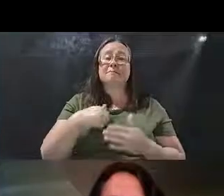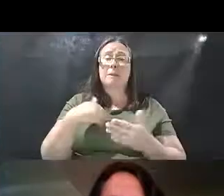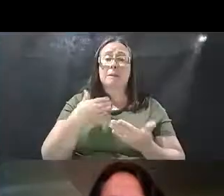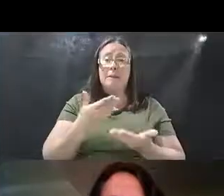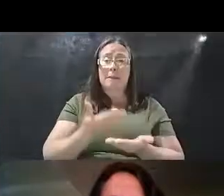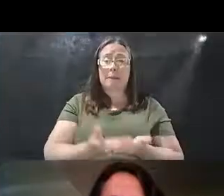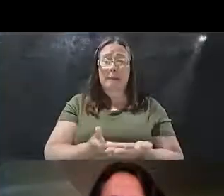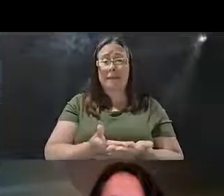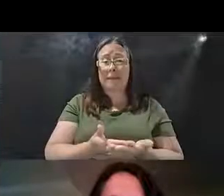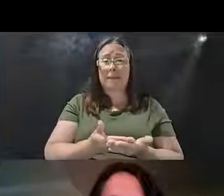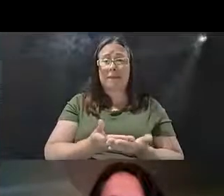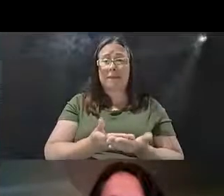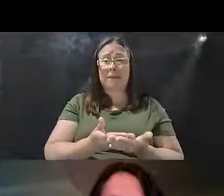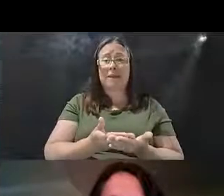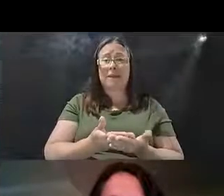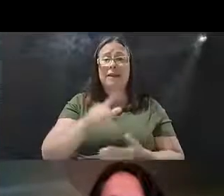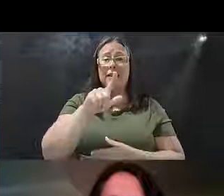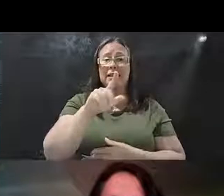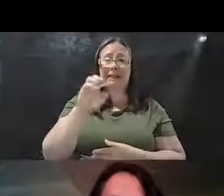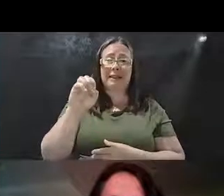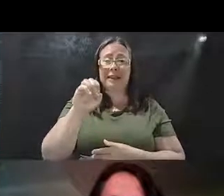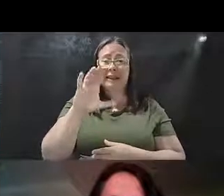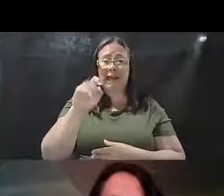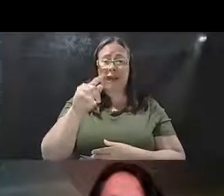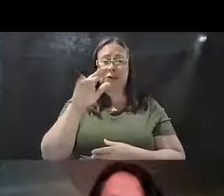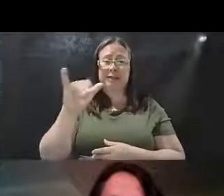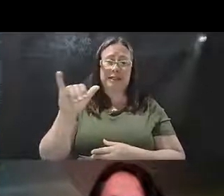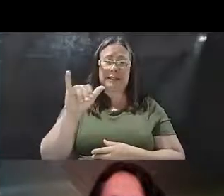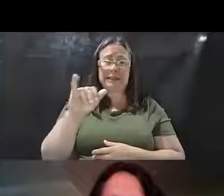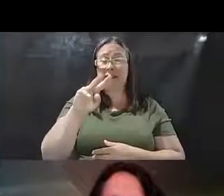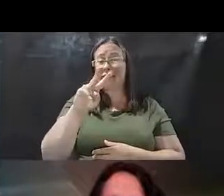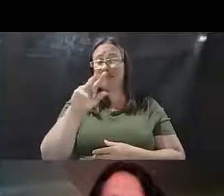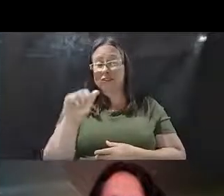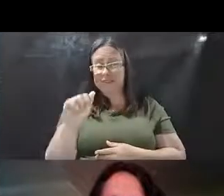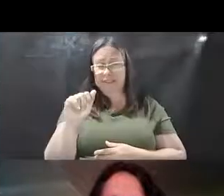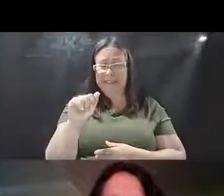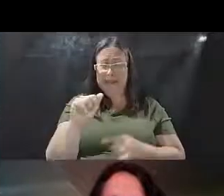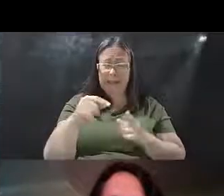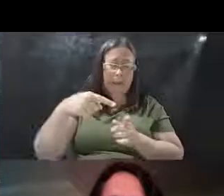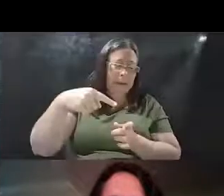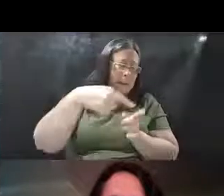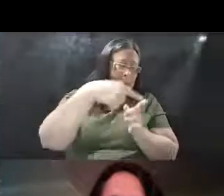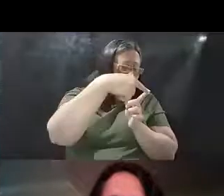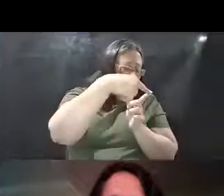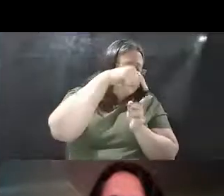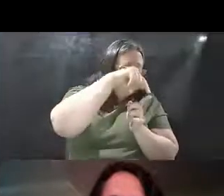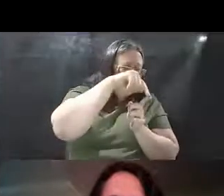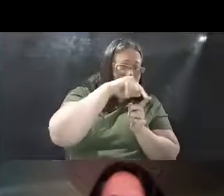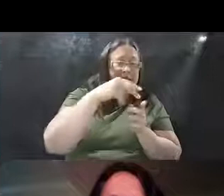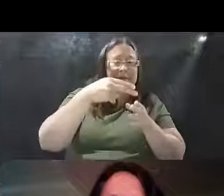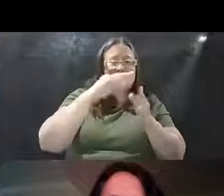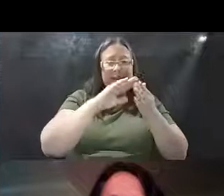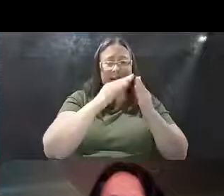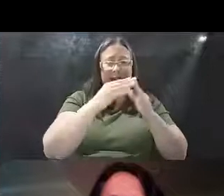in Lee County, Virginia, which is the very tip of the state, in a little town called